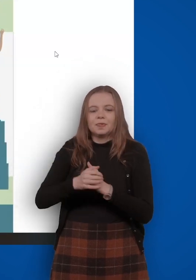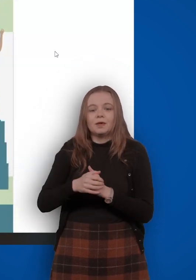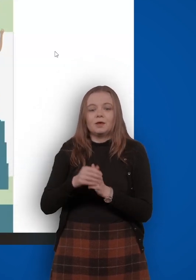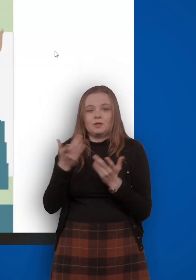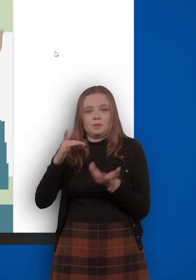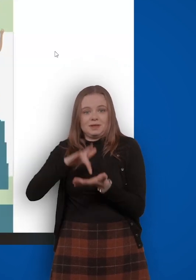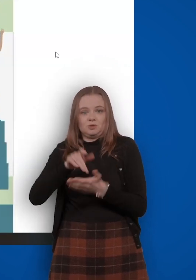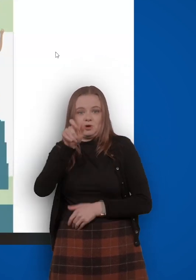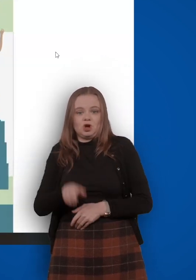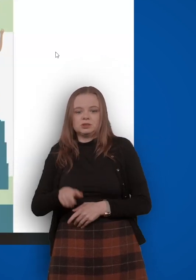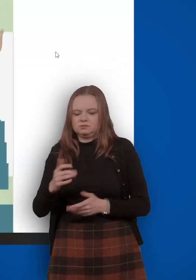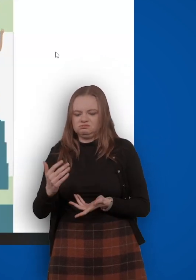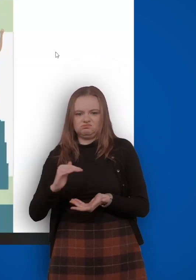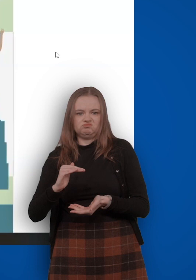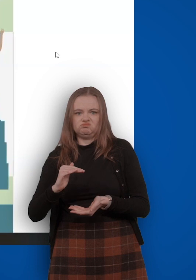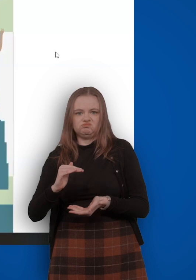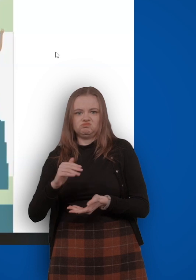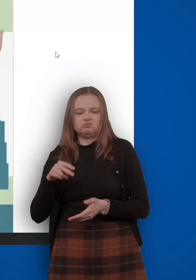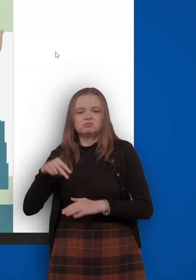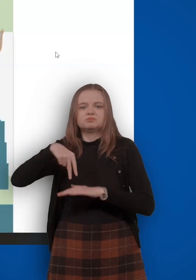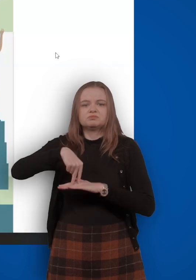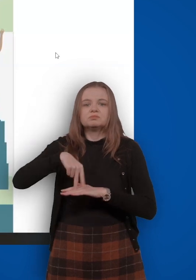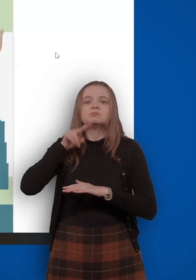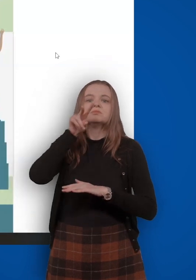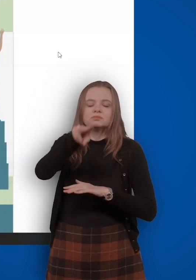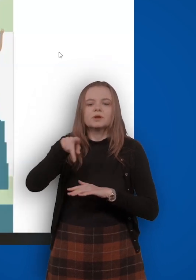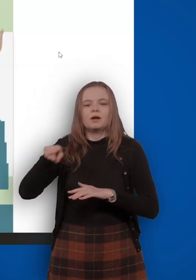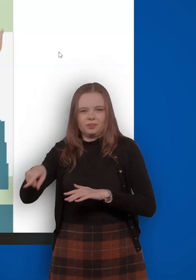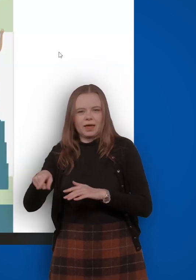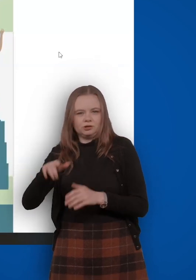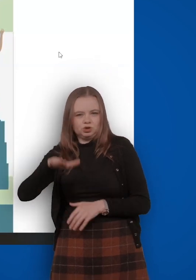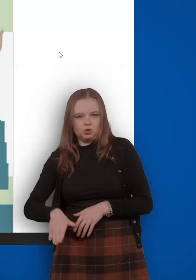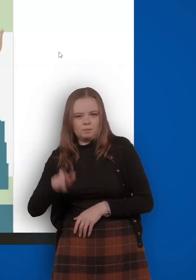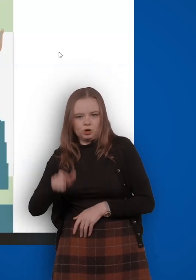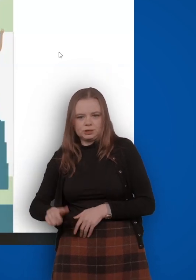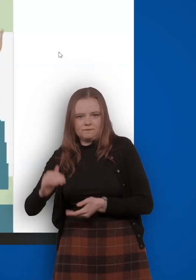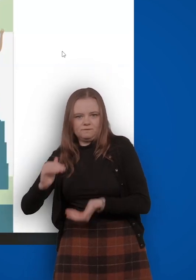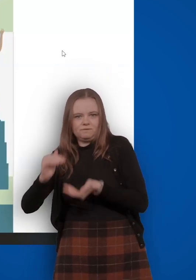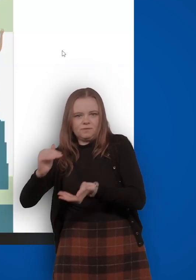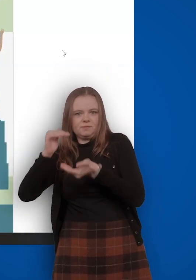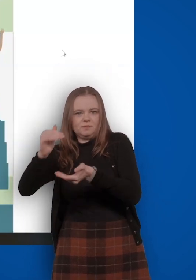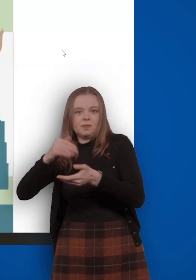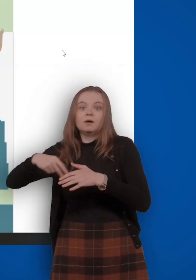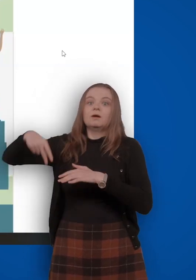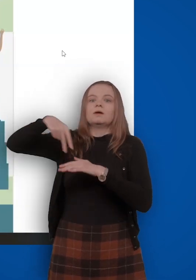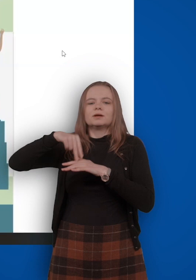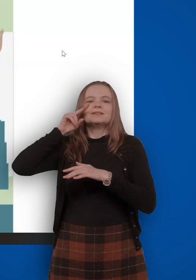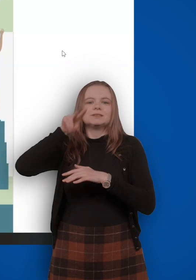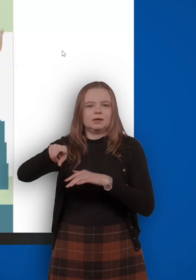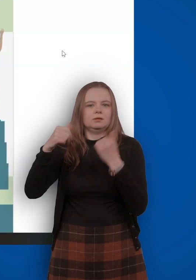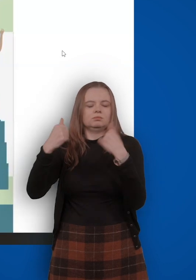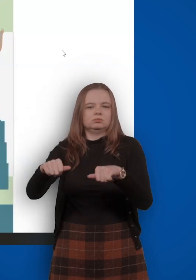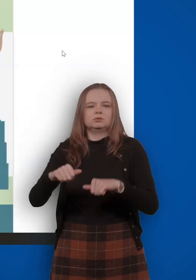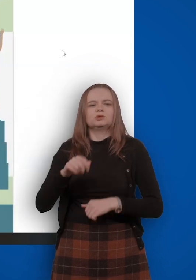person just requires a small box and the short person is the person who requires a substantial height advantage.